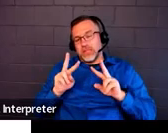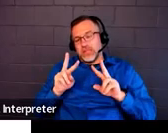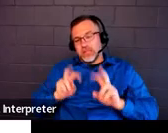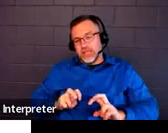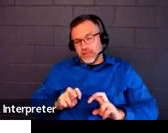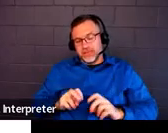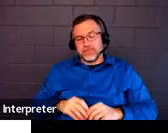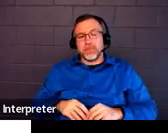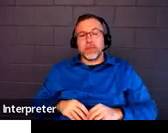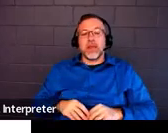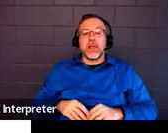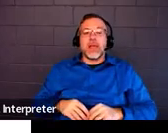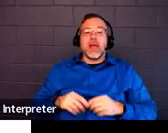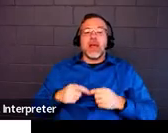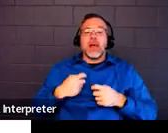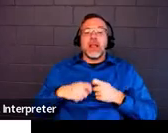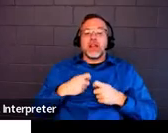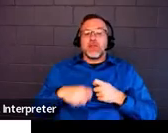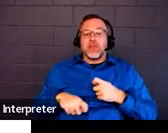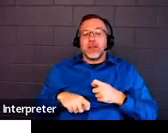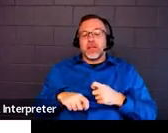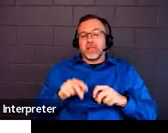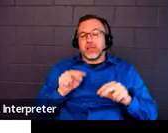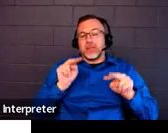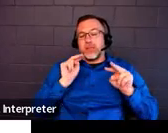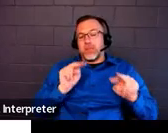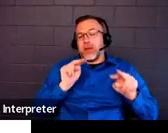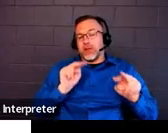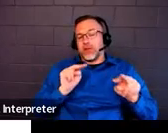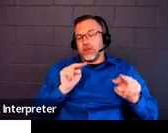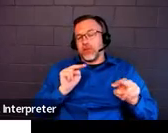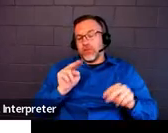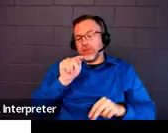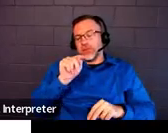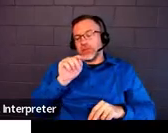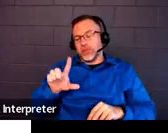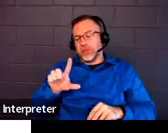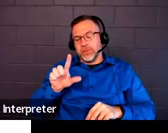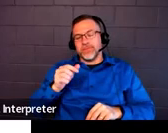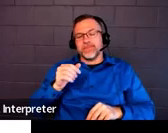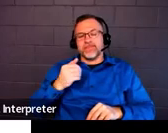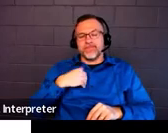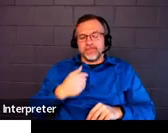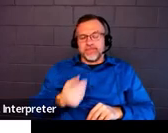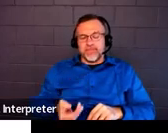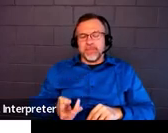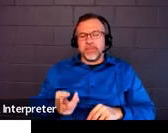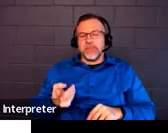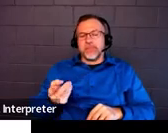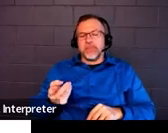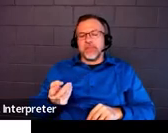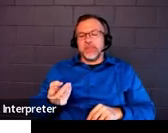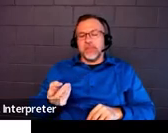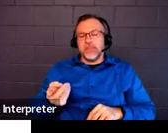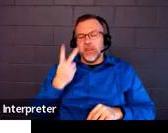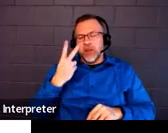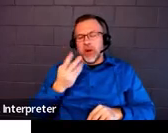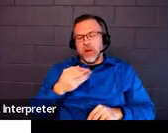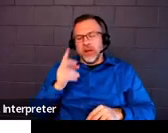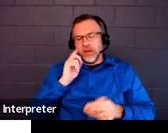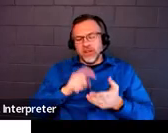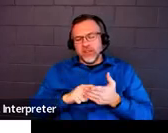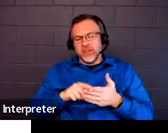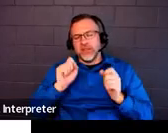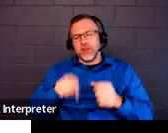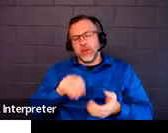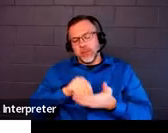electronic monitoring tool, we have 2 different potential findings that could be on a corrective action plan. The first